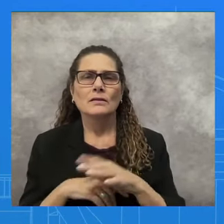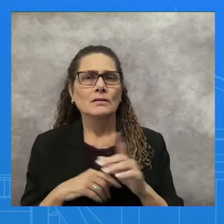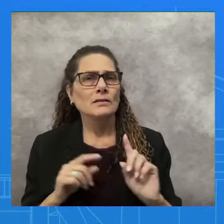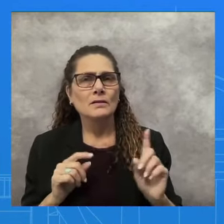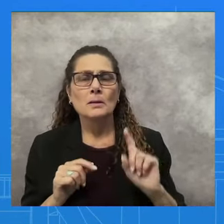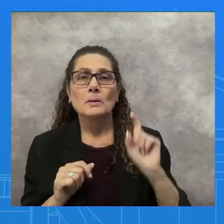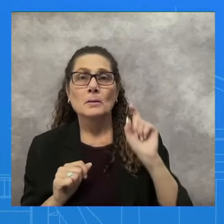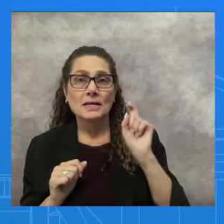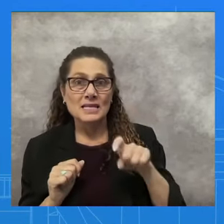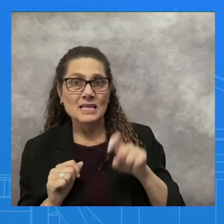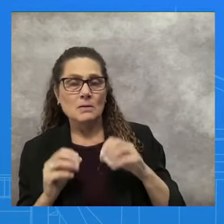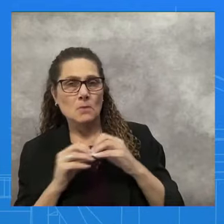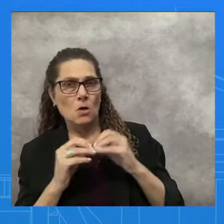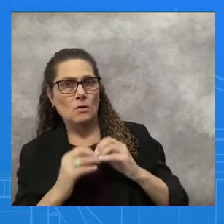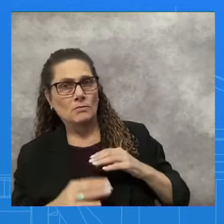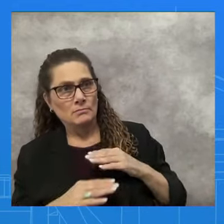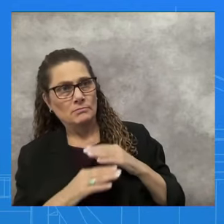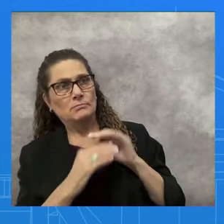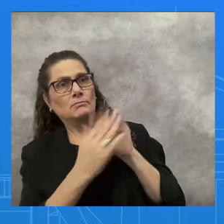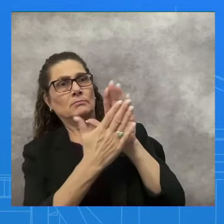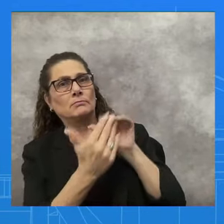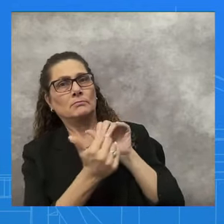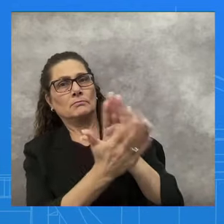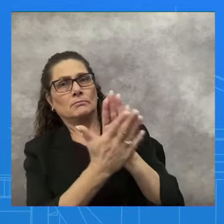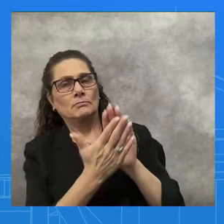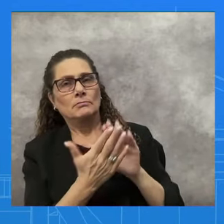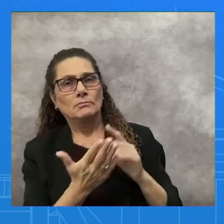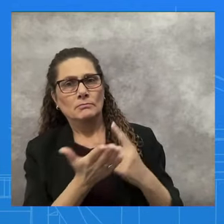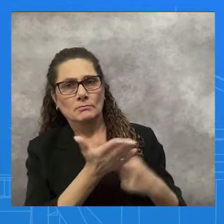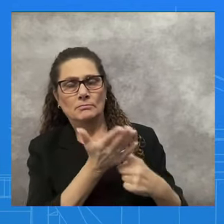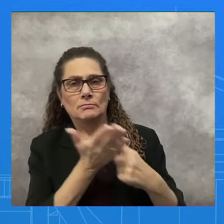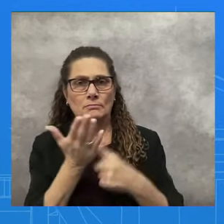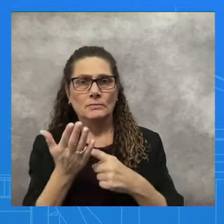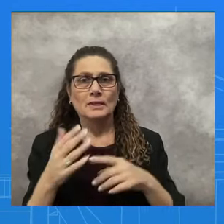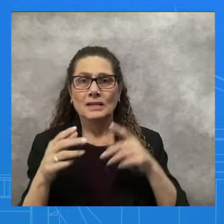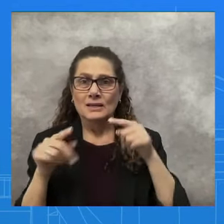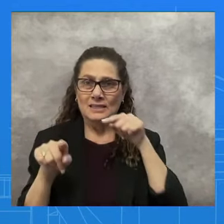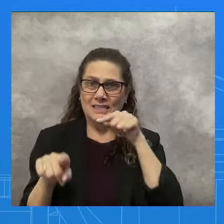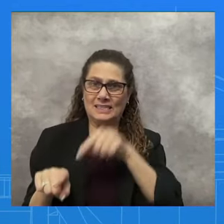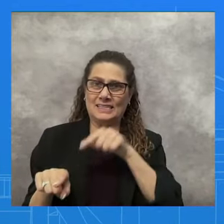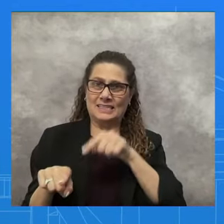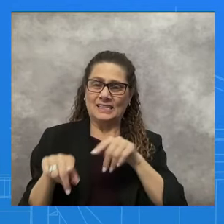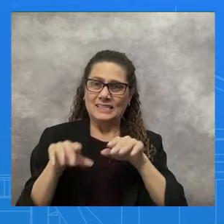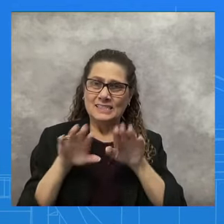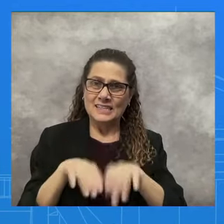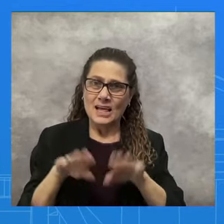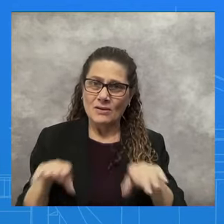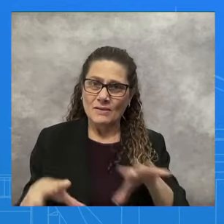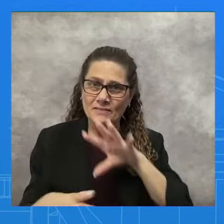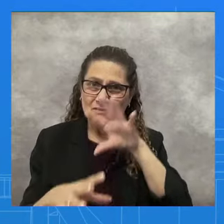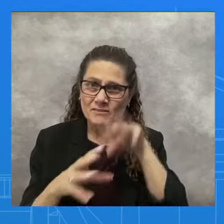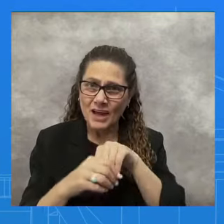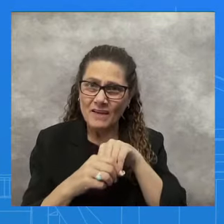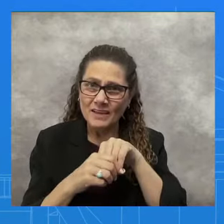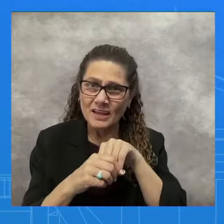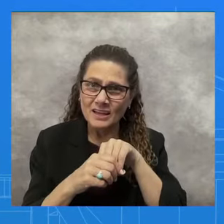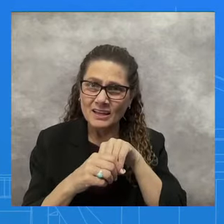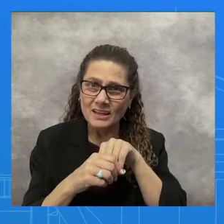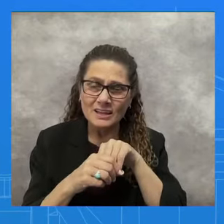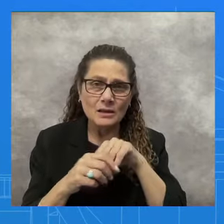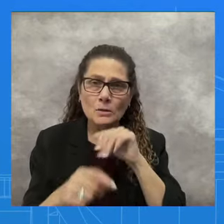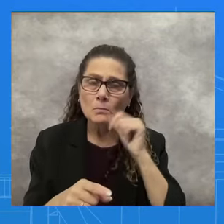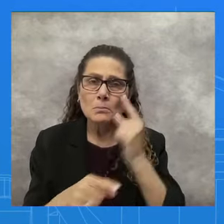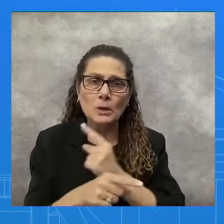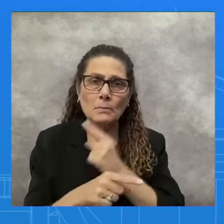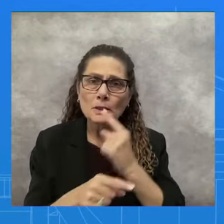here. Children were part of what we saw yesterday. It's not okay. And lastly,